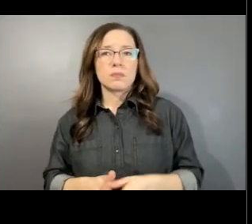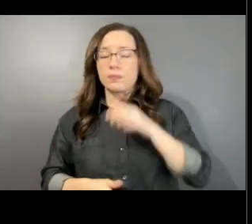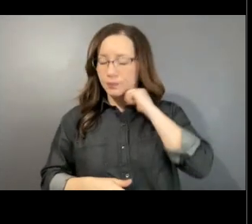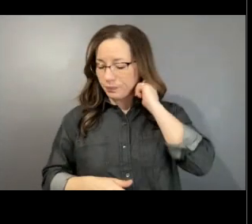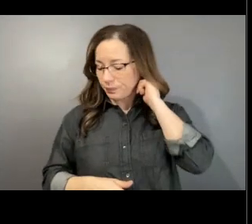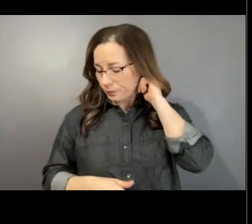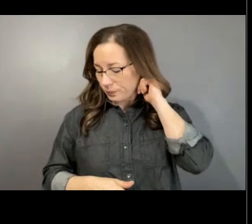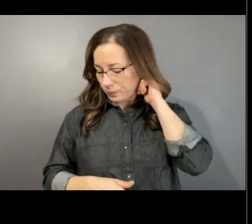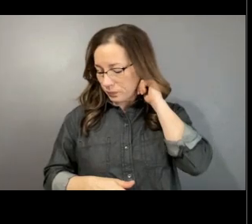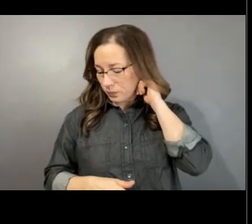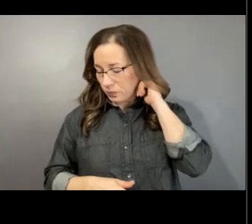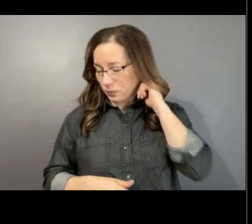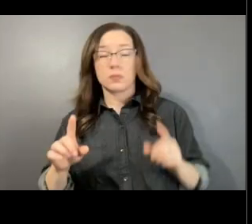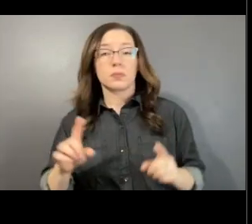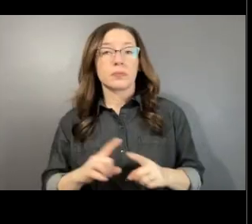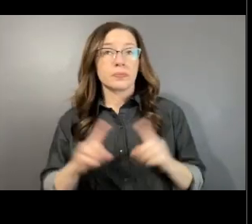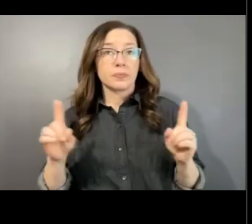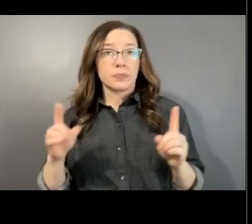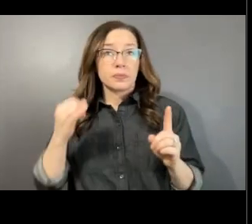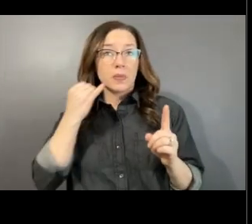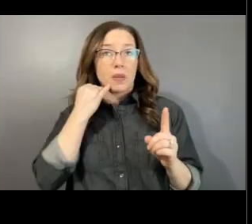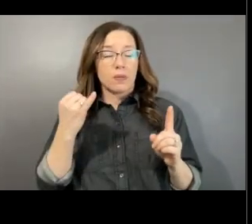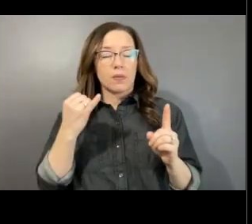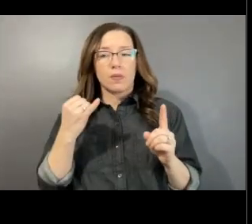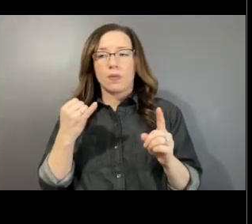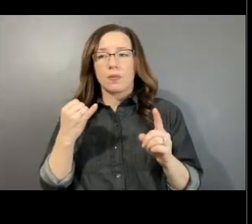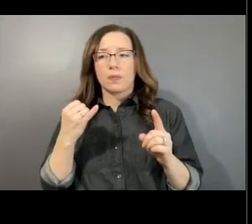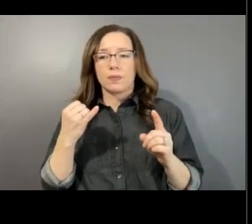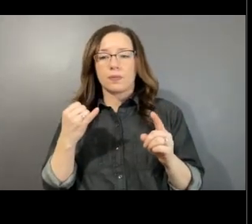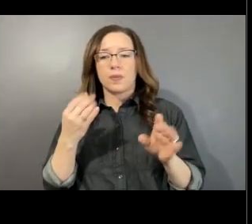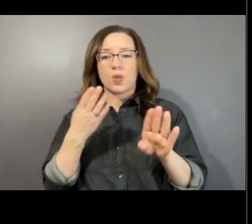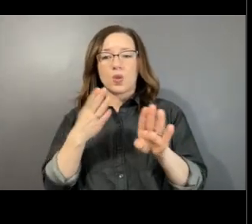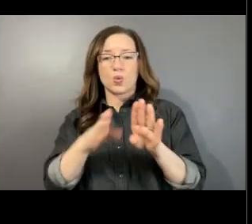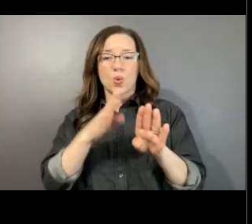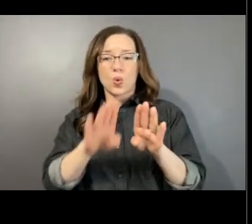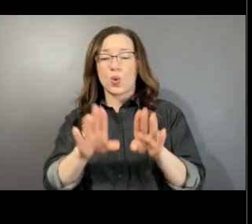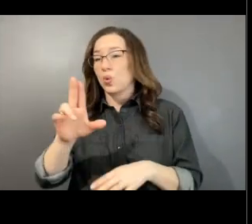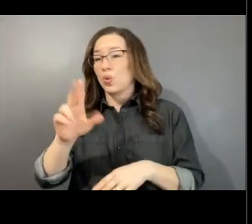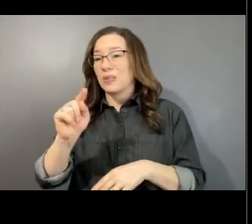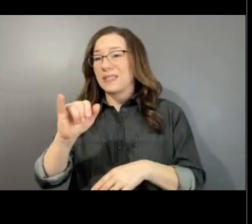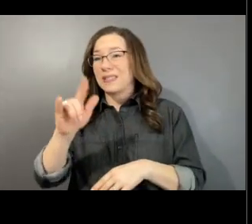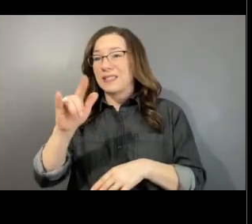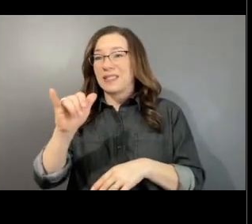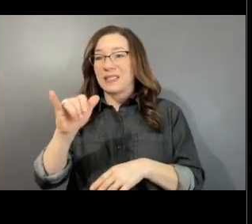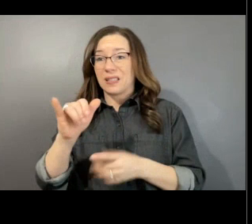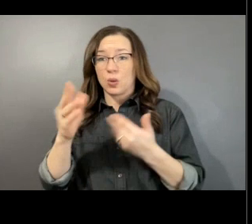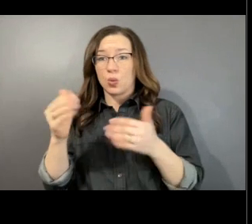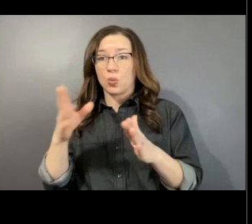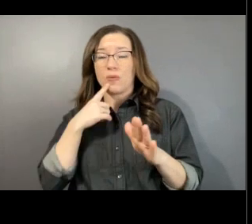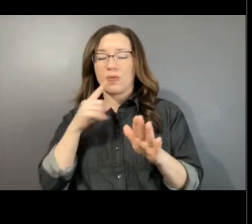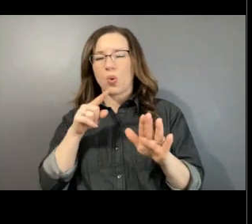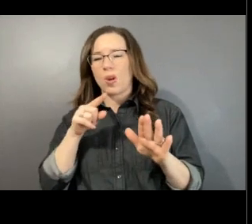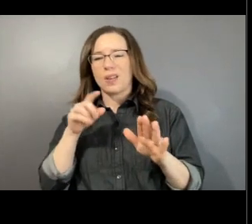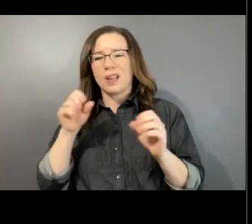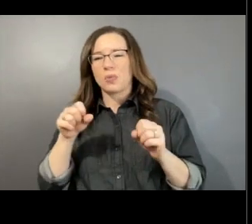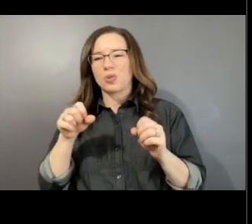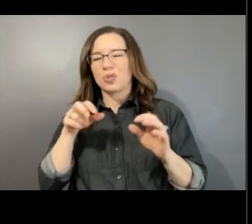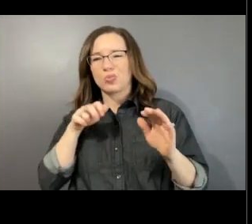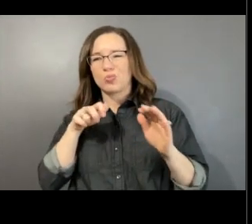However, if the door to the utility room is intended for user passage,